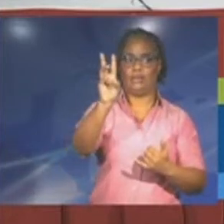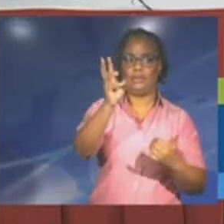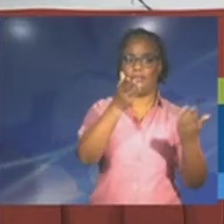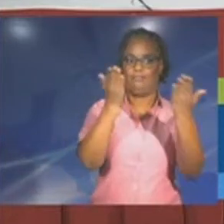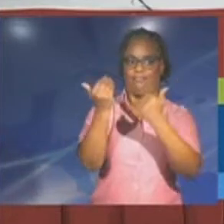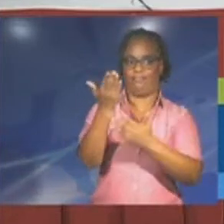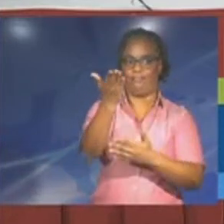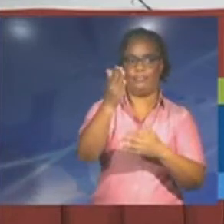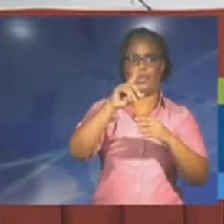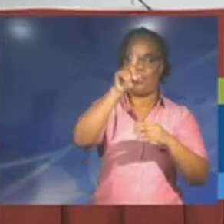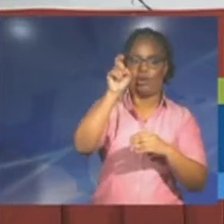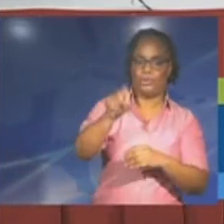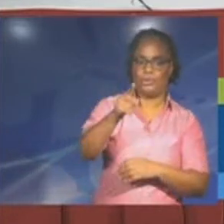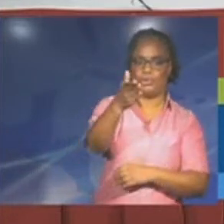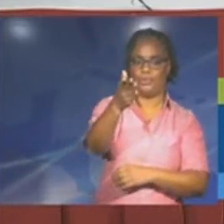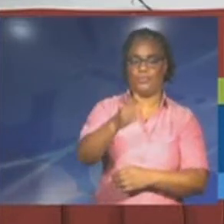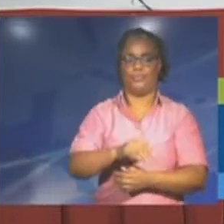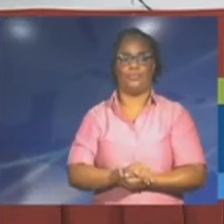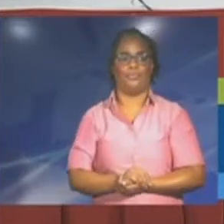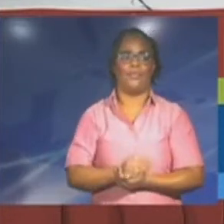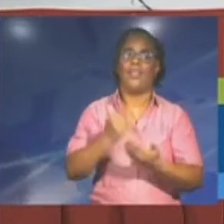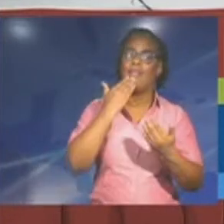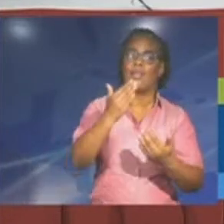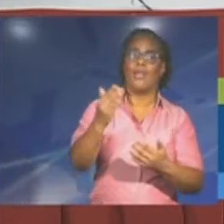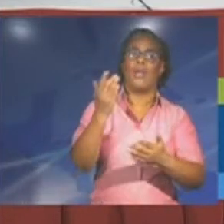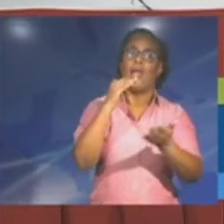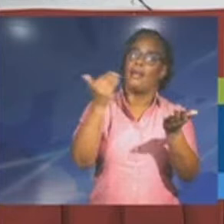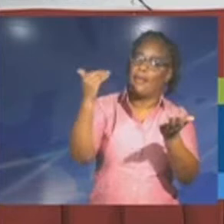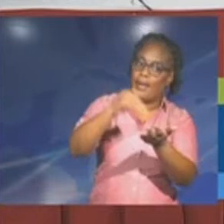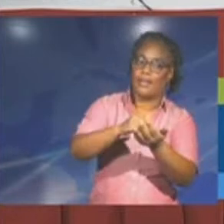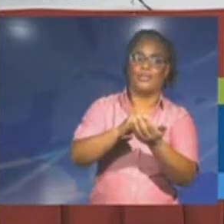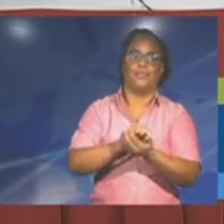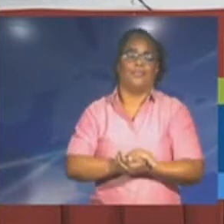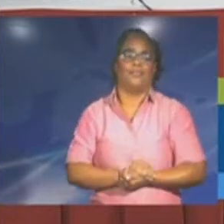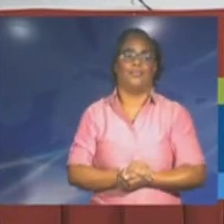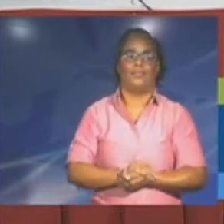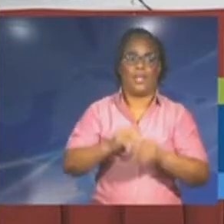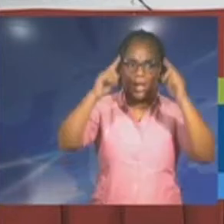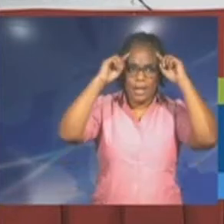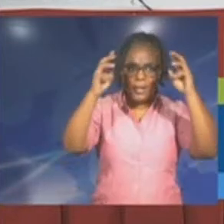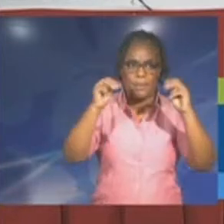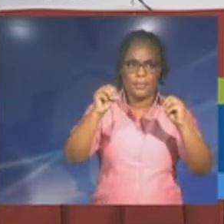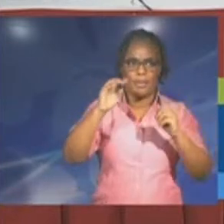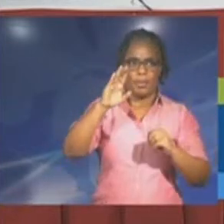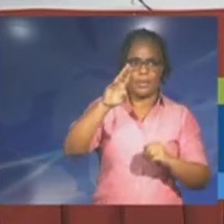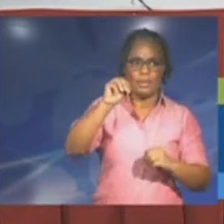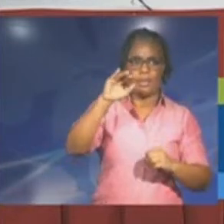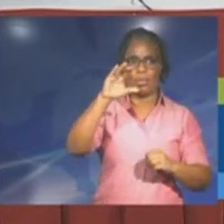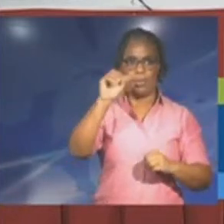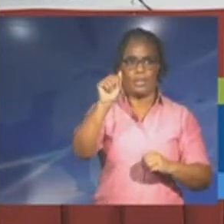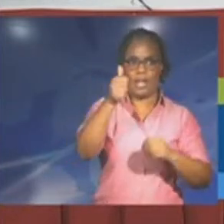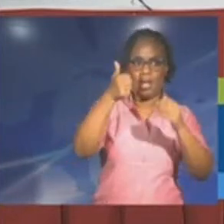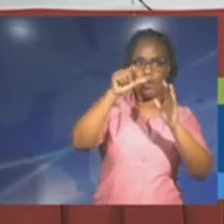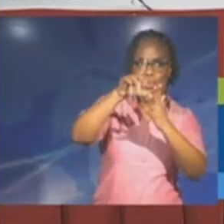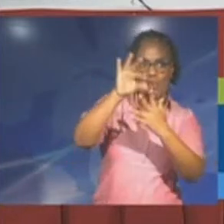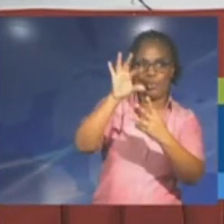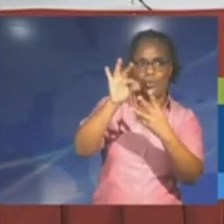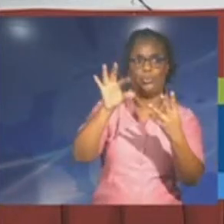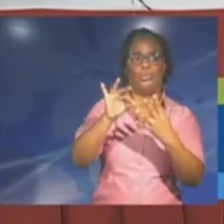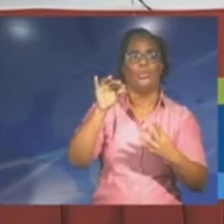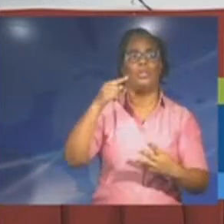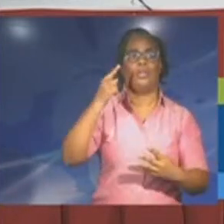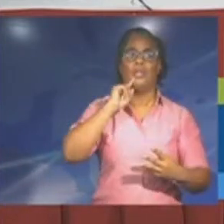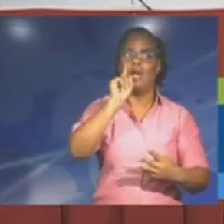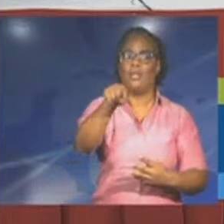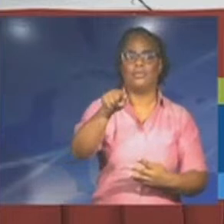Hi, good morning again. So I'm guessing between the minister and the CMO, you guys could take this one. I just wanted a little more information on